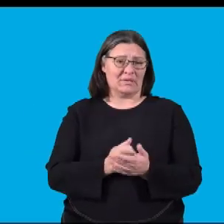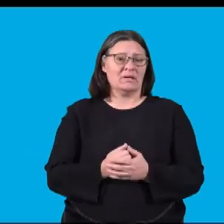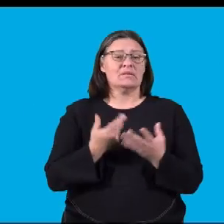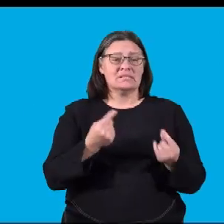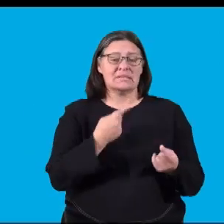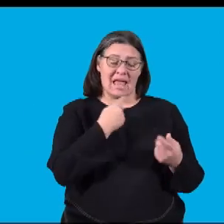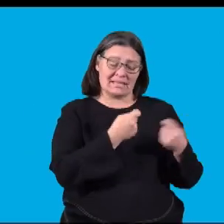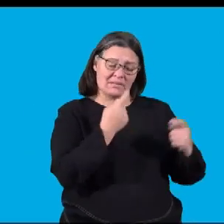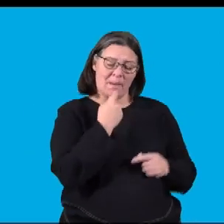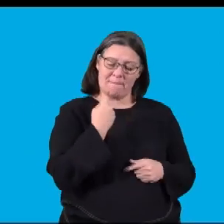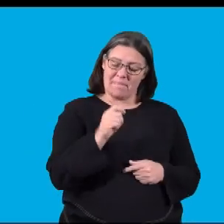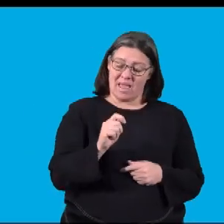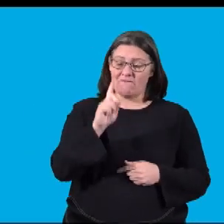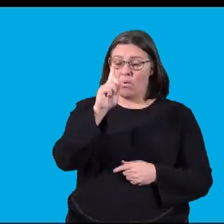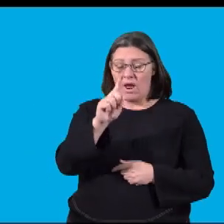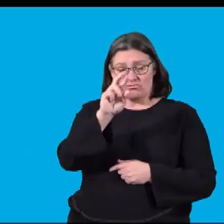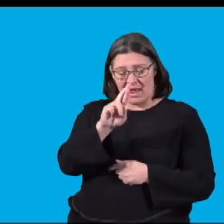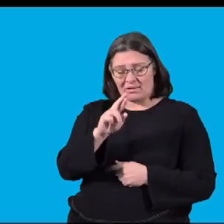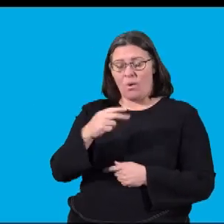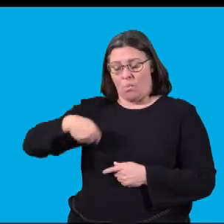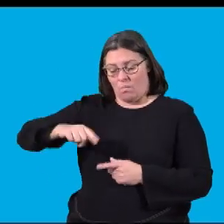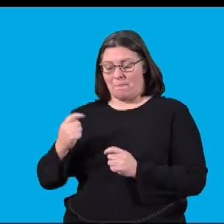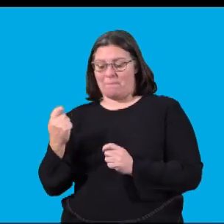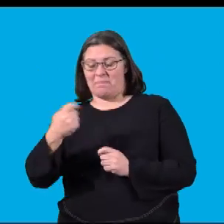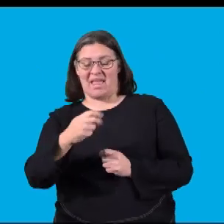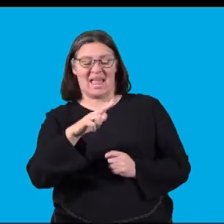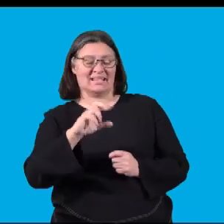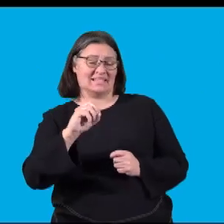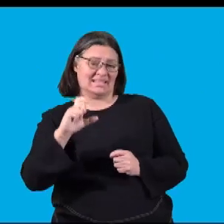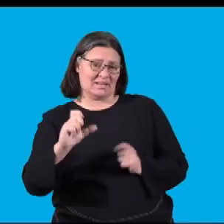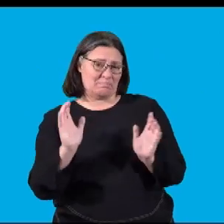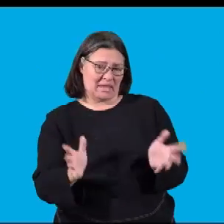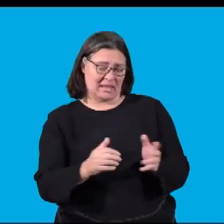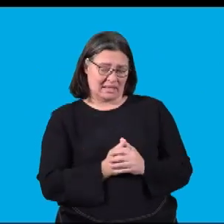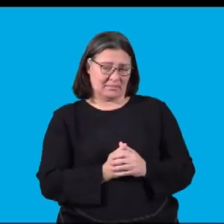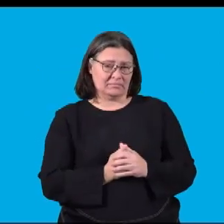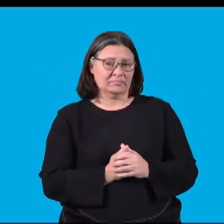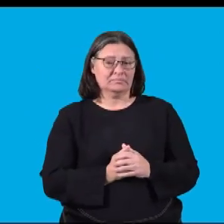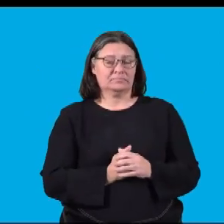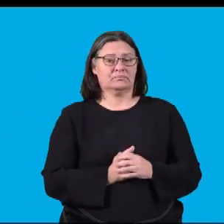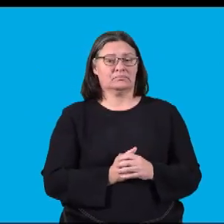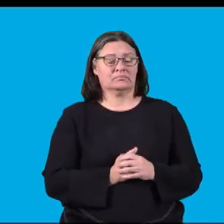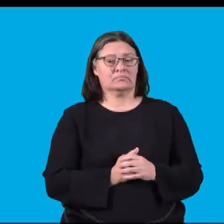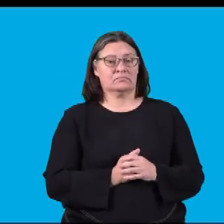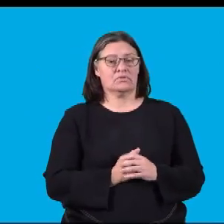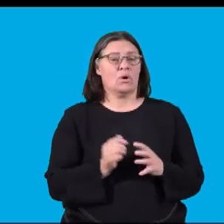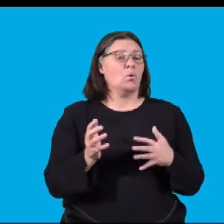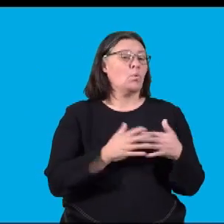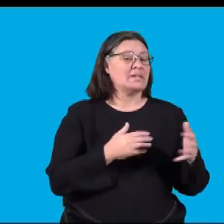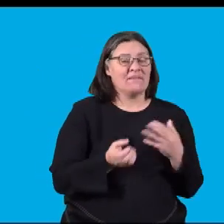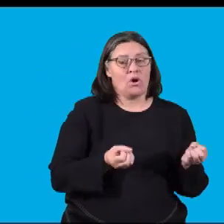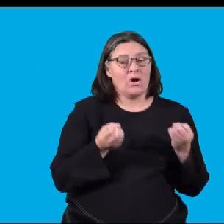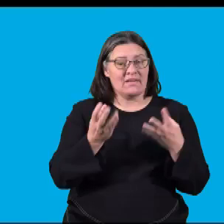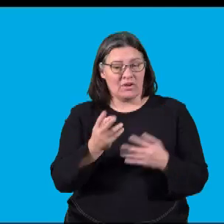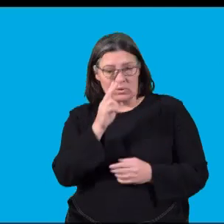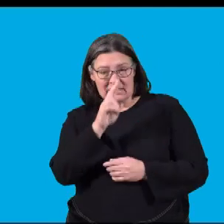cents, okay? Very, very important that you prioritize information. Whatever you are given